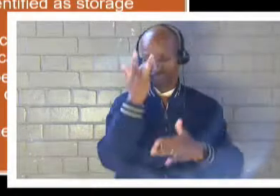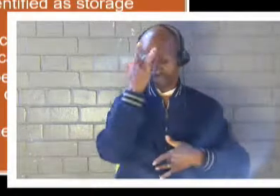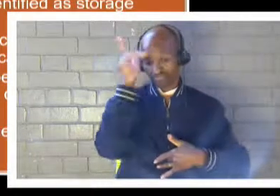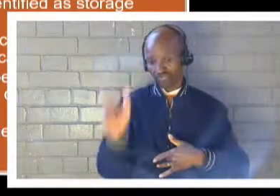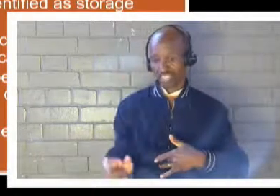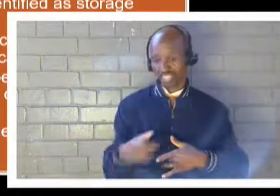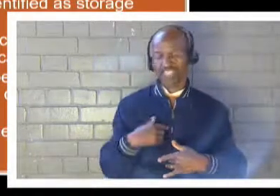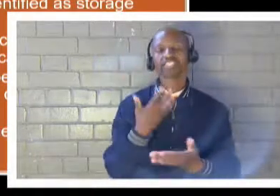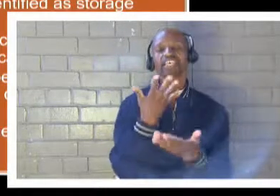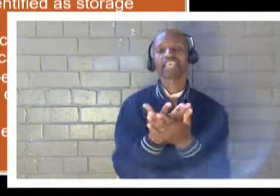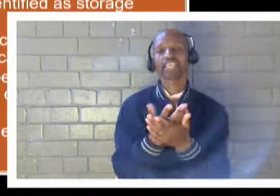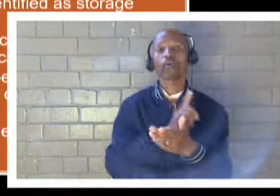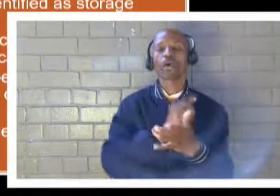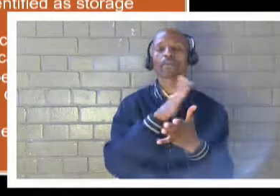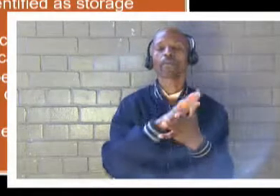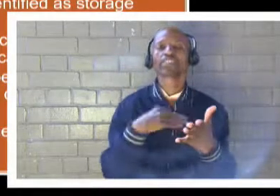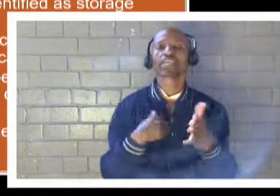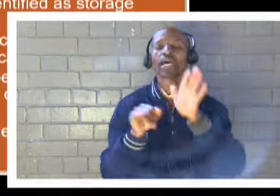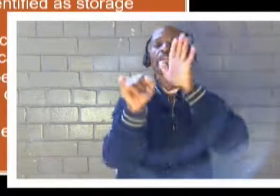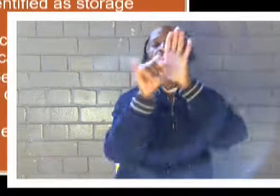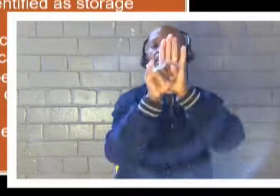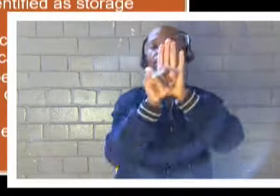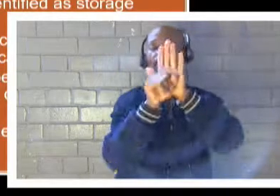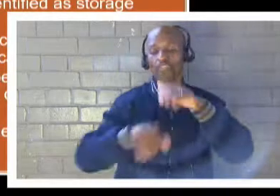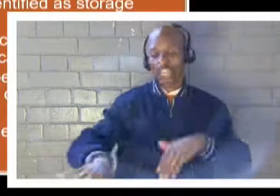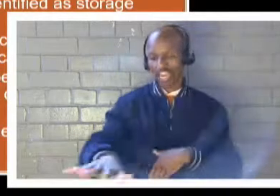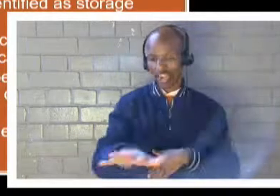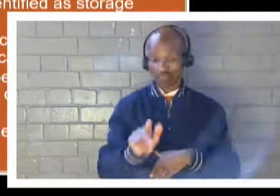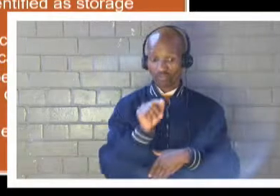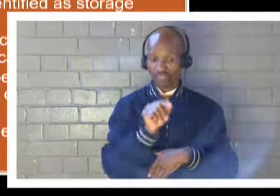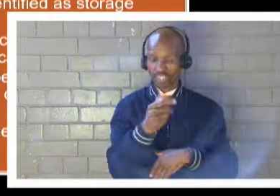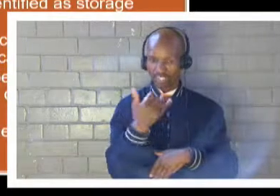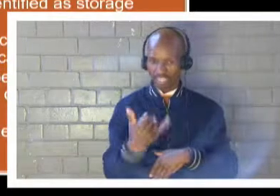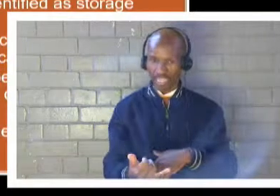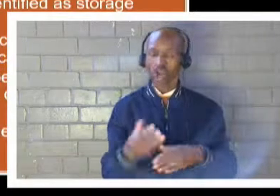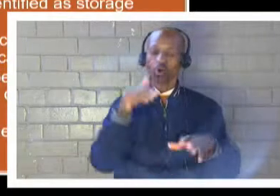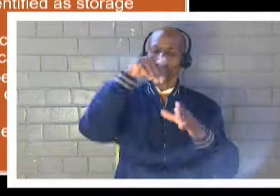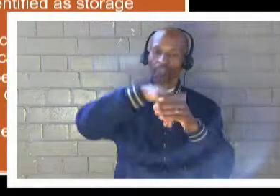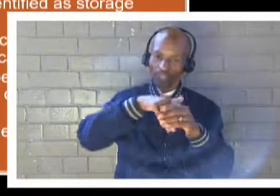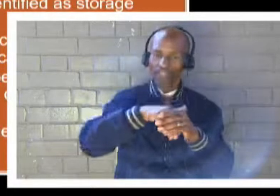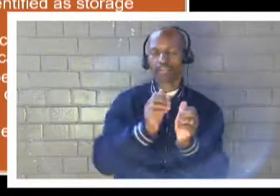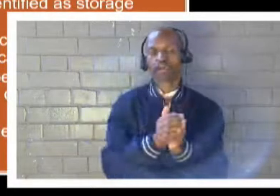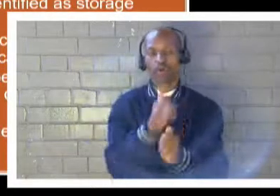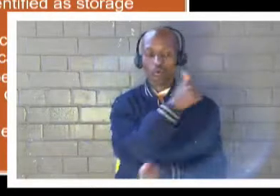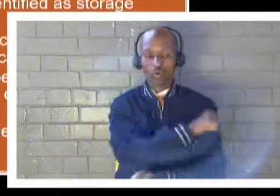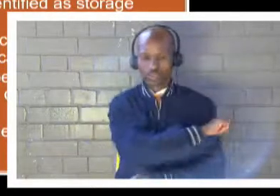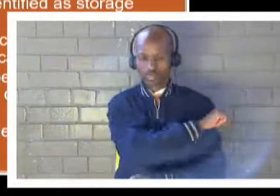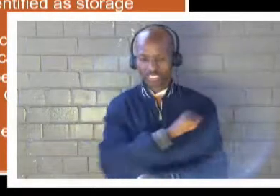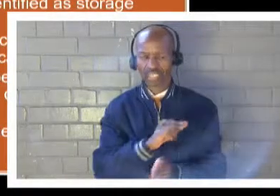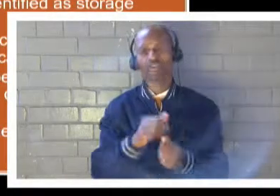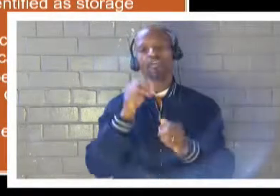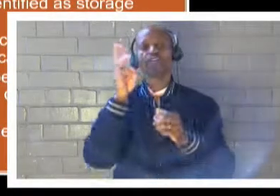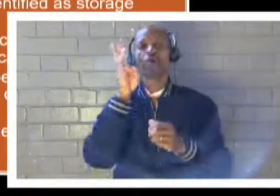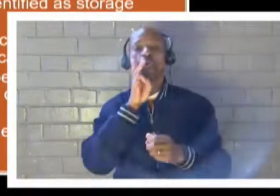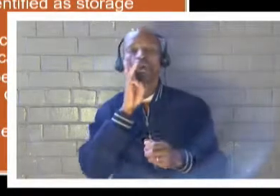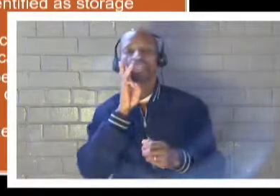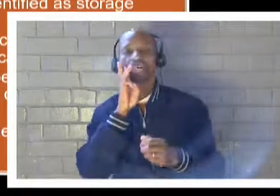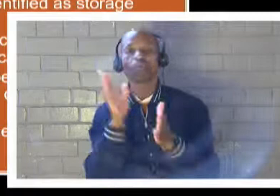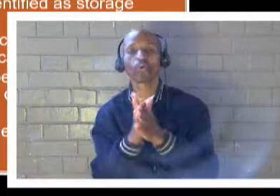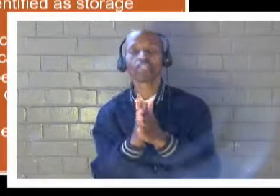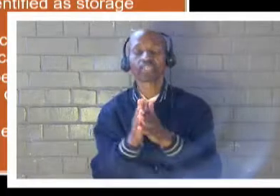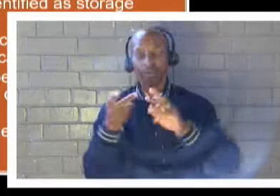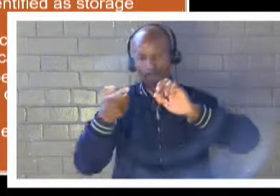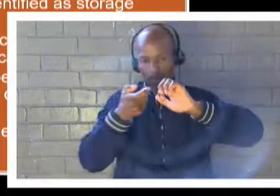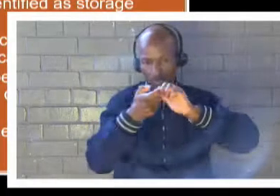storage that was reported, but they had identified an area for that within the hospital. There is stormwater drainage, which is a